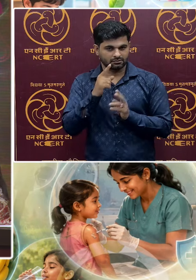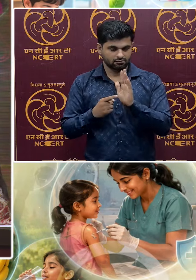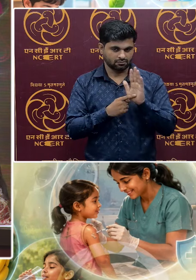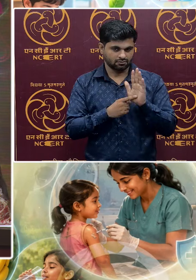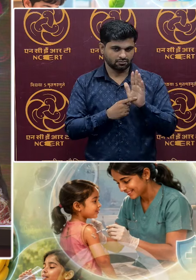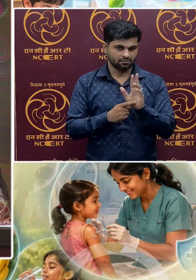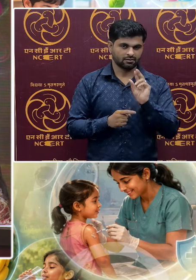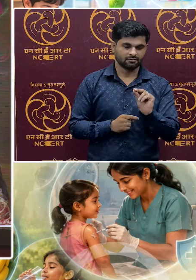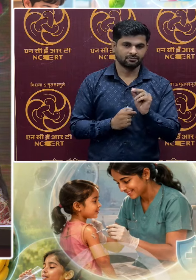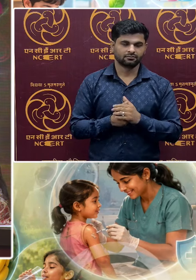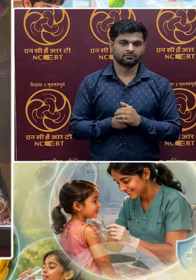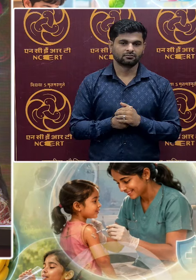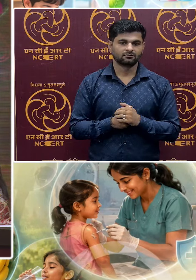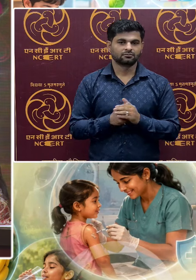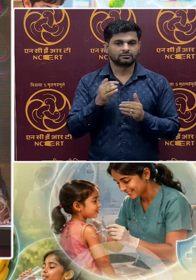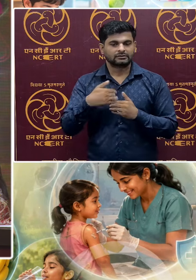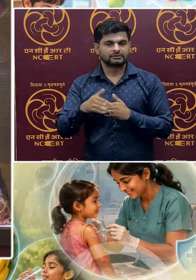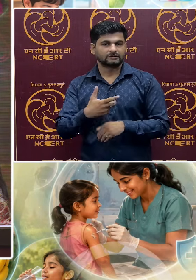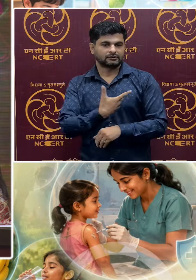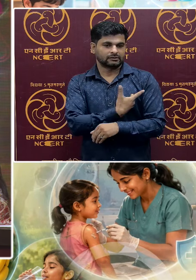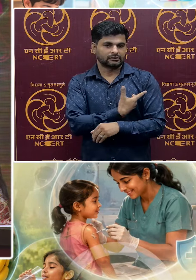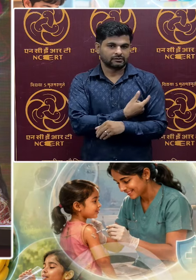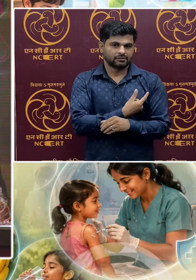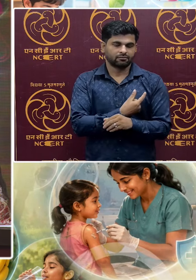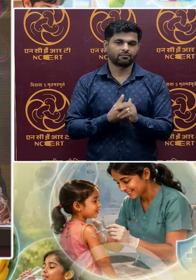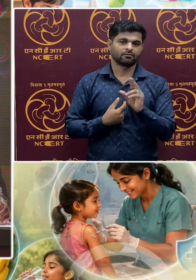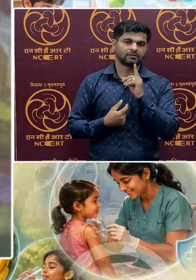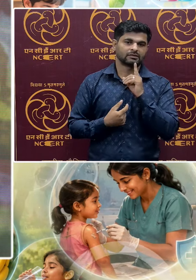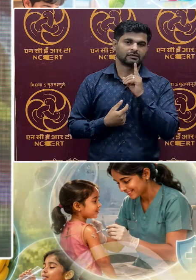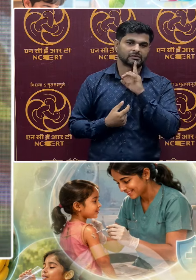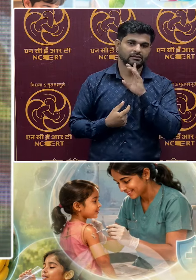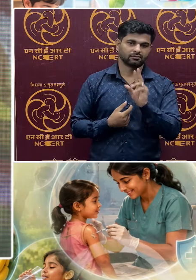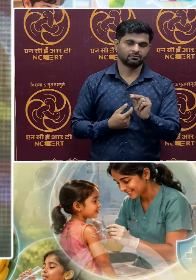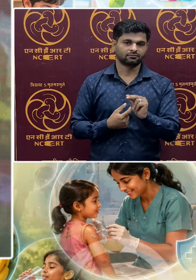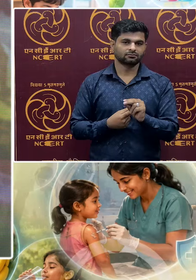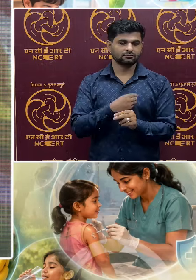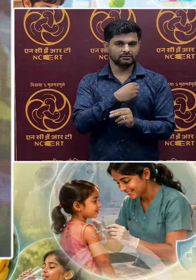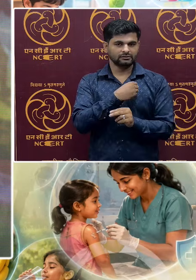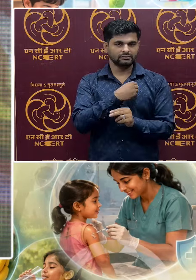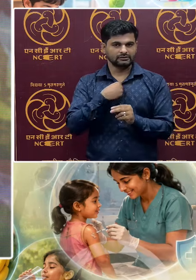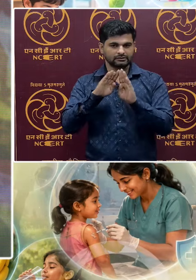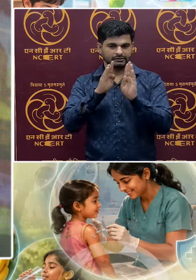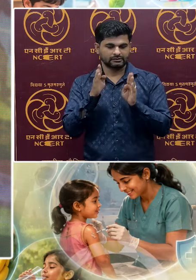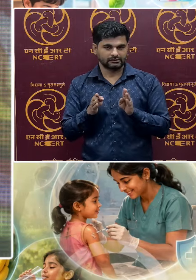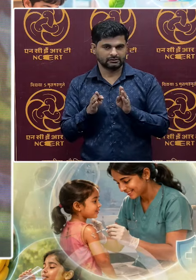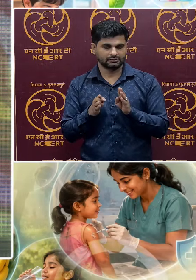it and they go for without pain. But the medical literature shows that